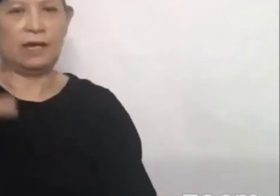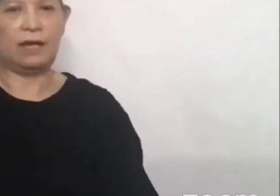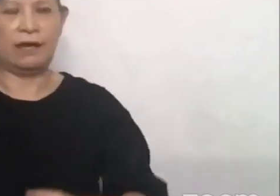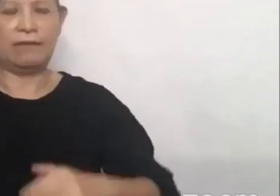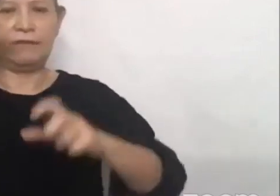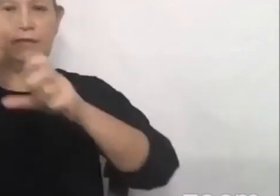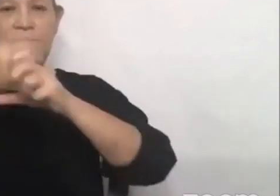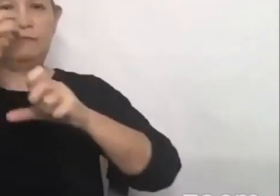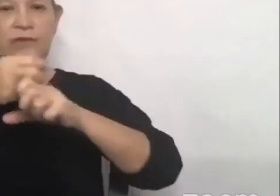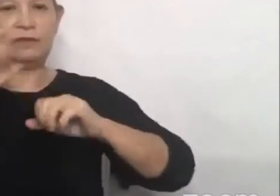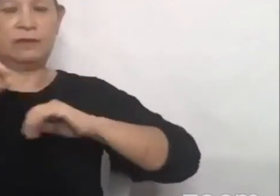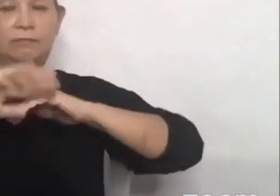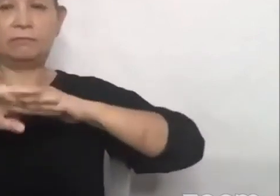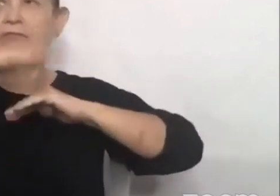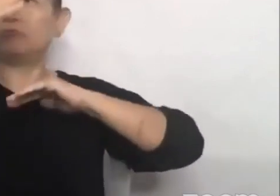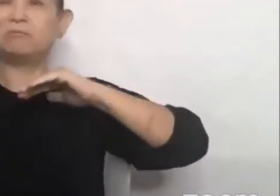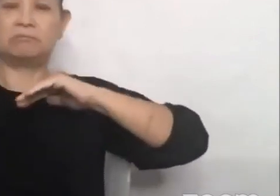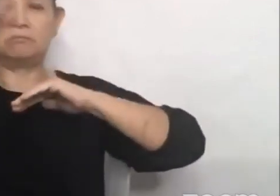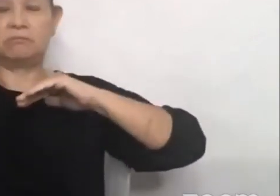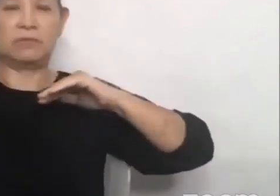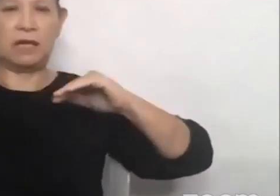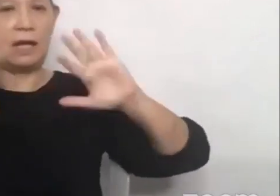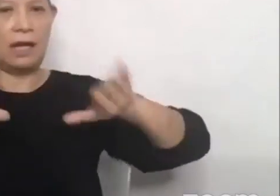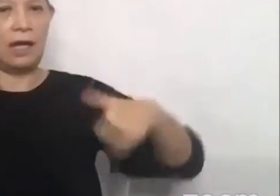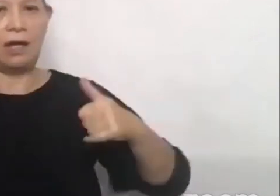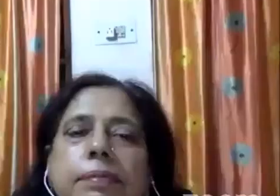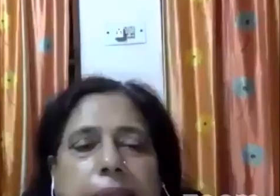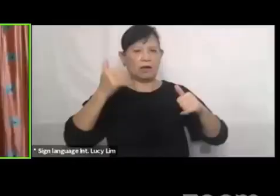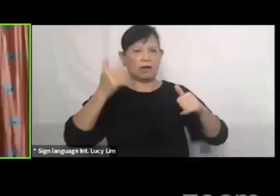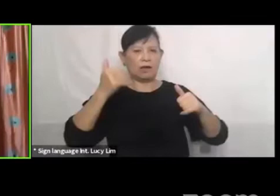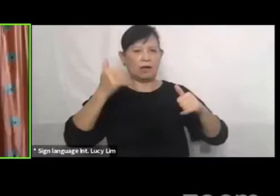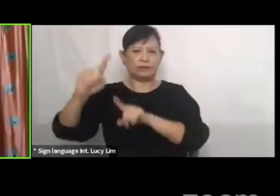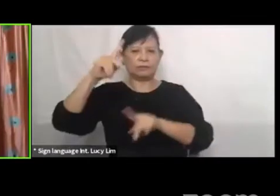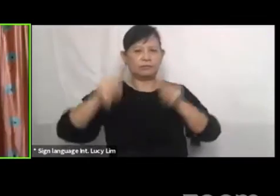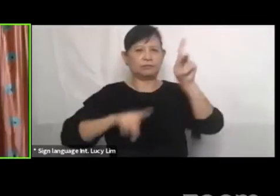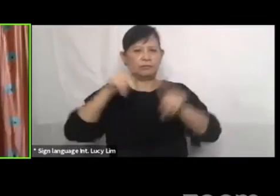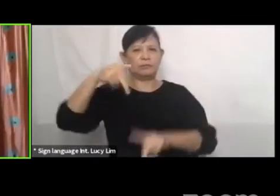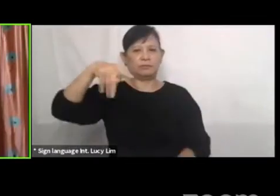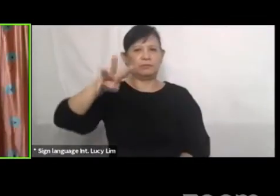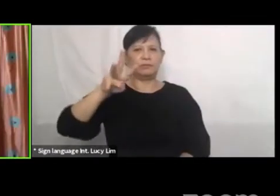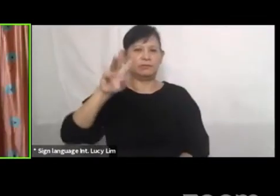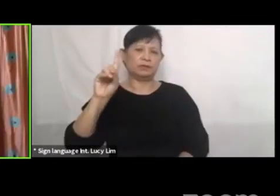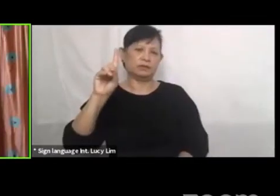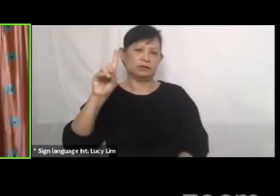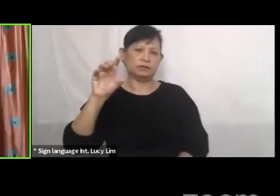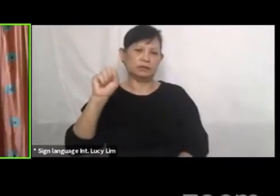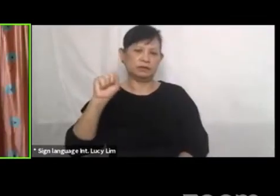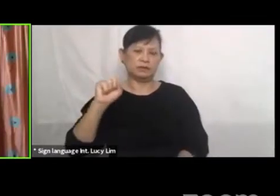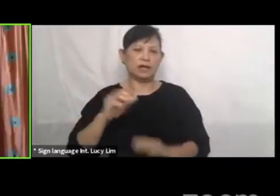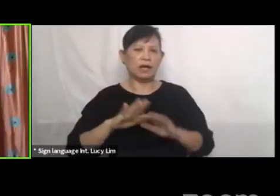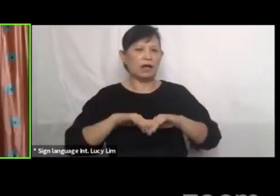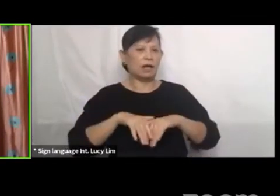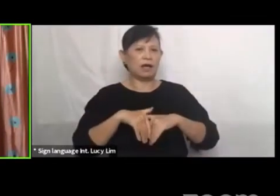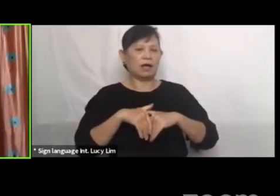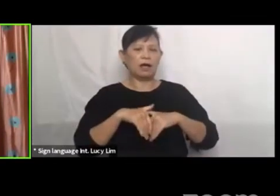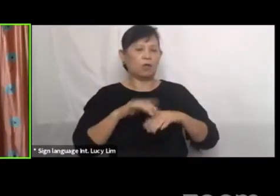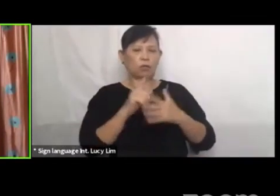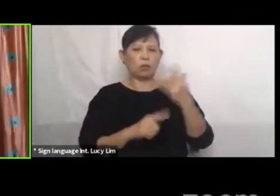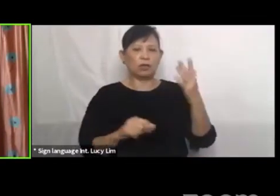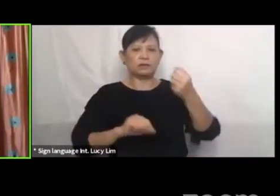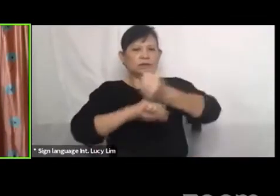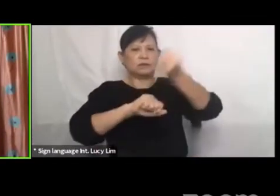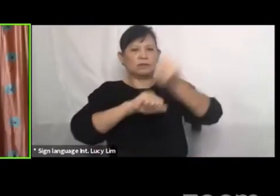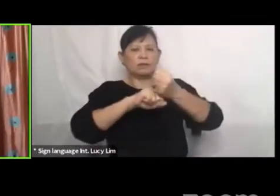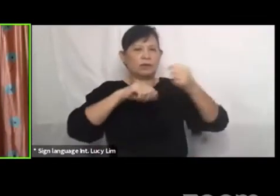how are young people with different kinds of disabilities, how are they able to get support when they are faced with violence? We are not even